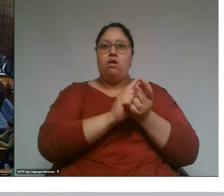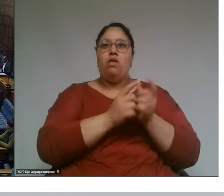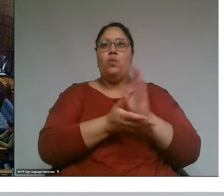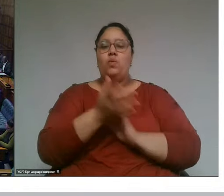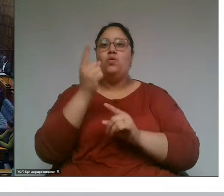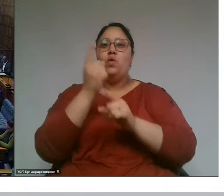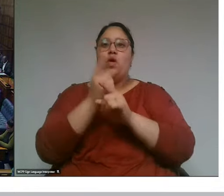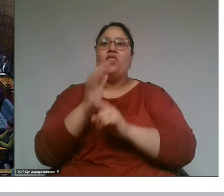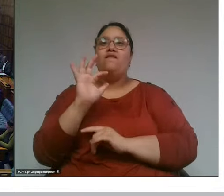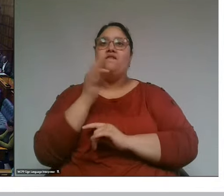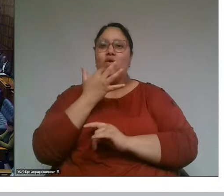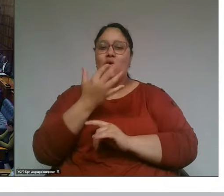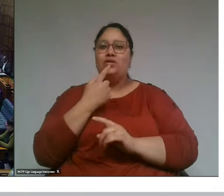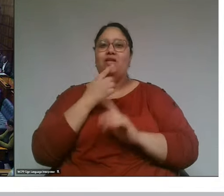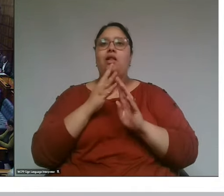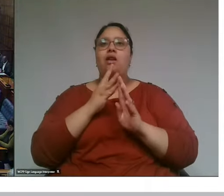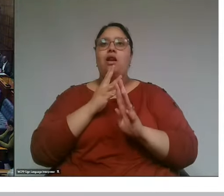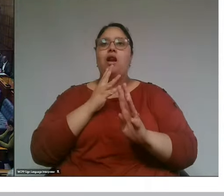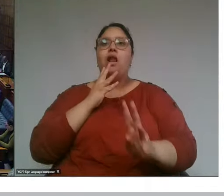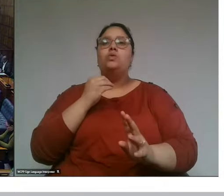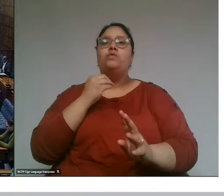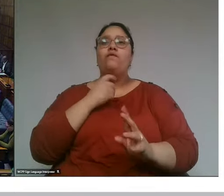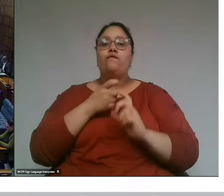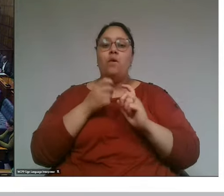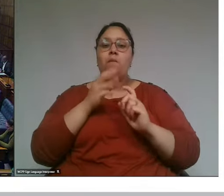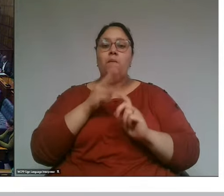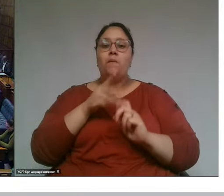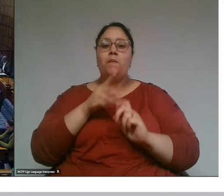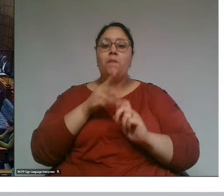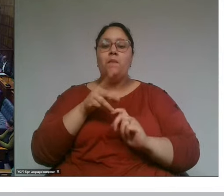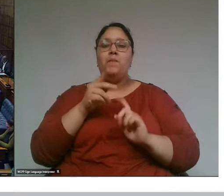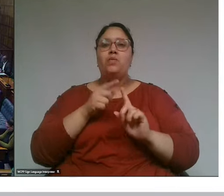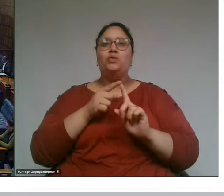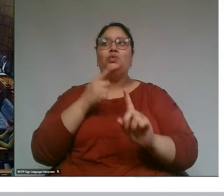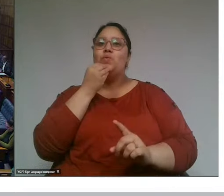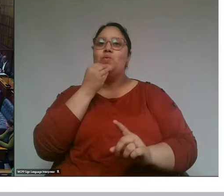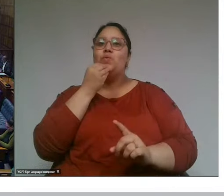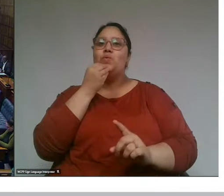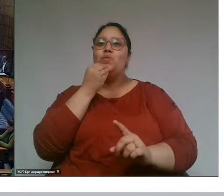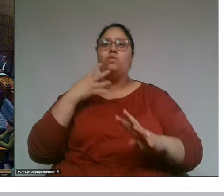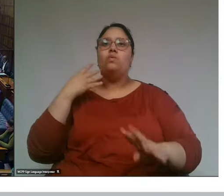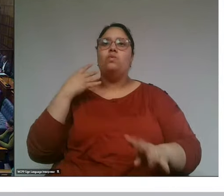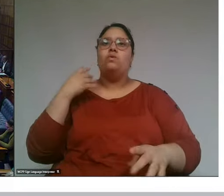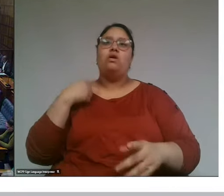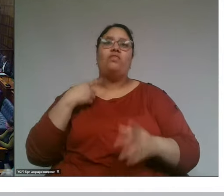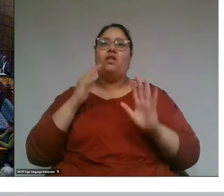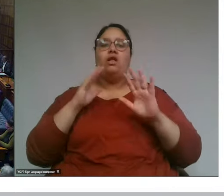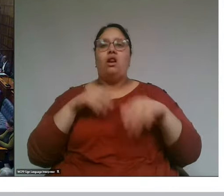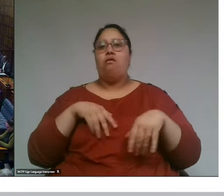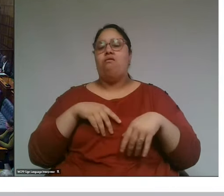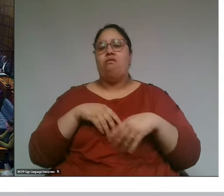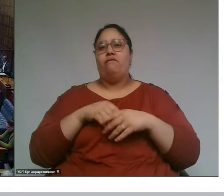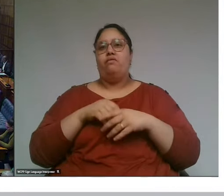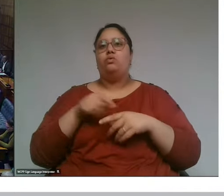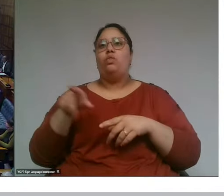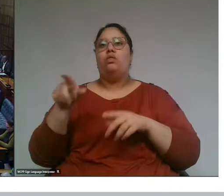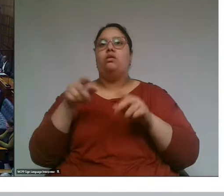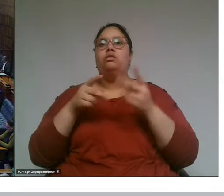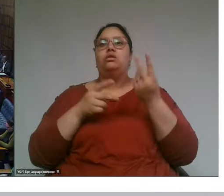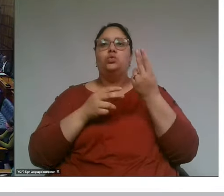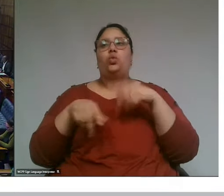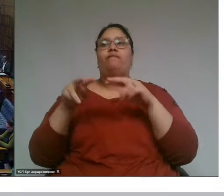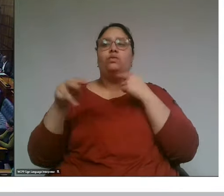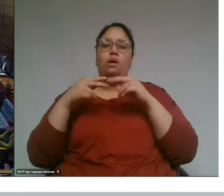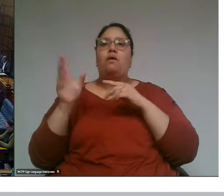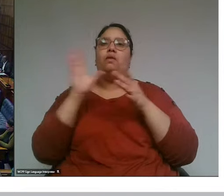said uh the organogram is outdated and will need to respond to the growth for jobs strategy so the HD and the team have